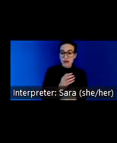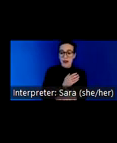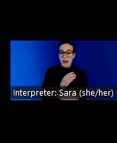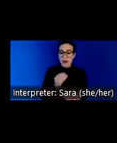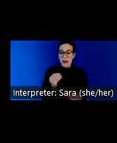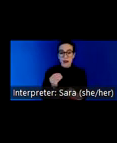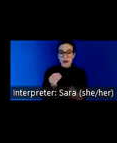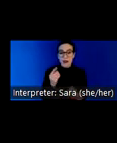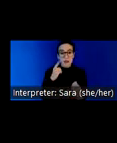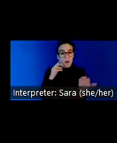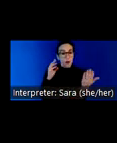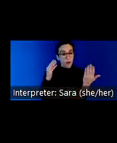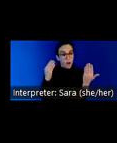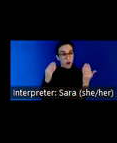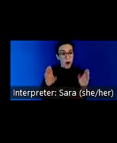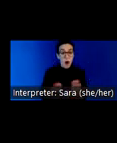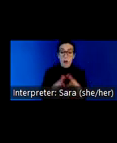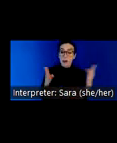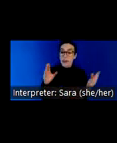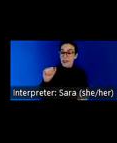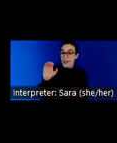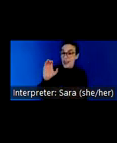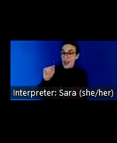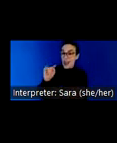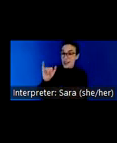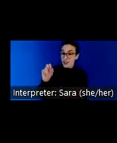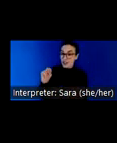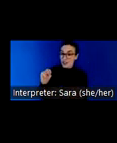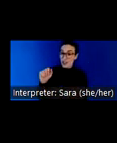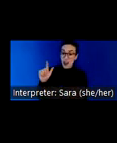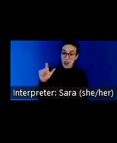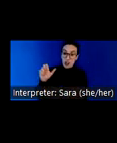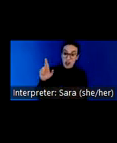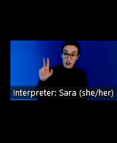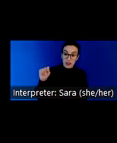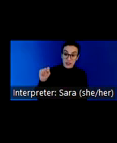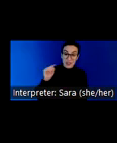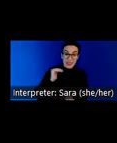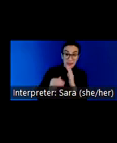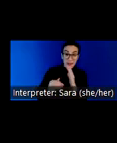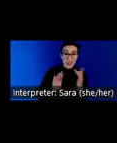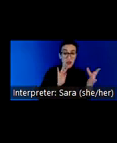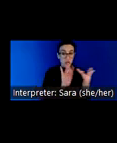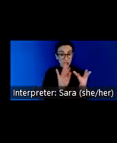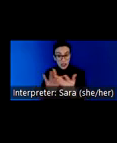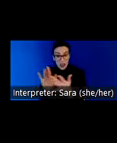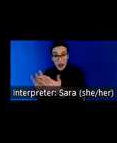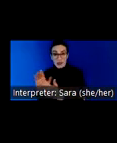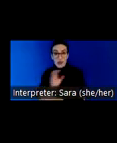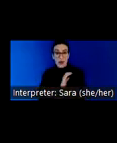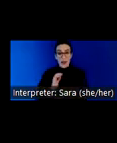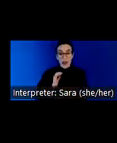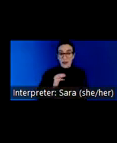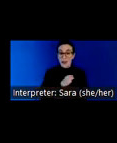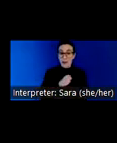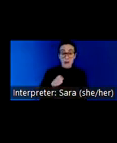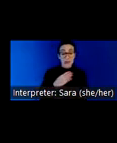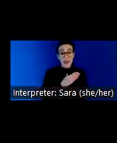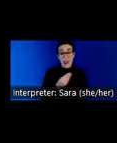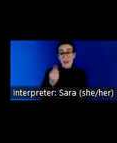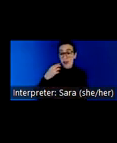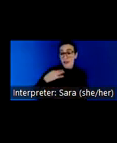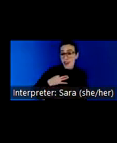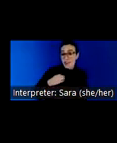those action alert emails, for reaching out to your council members, and for volunteering with us at